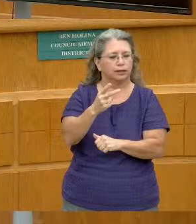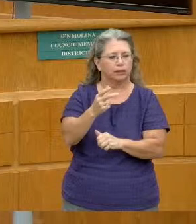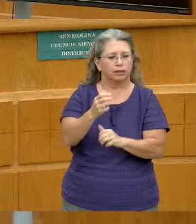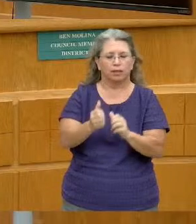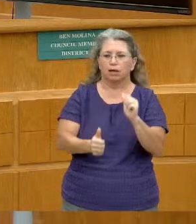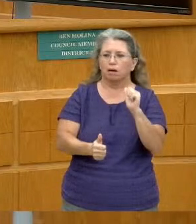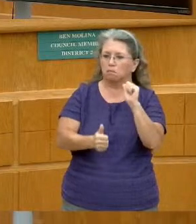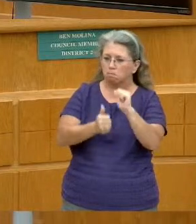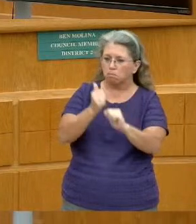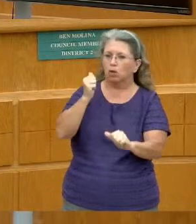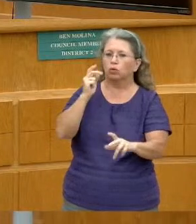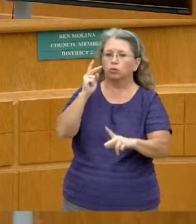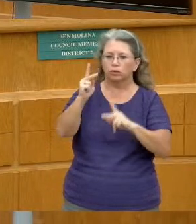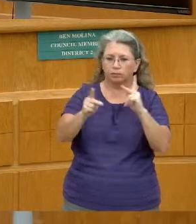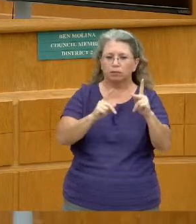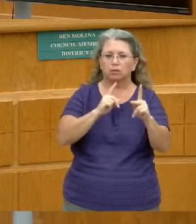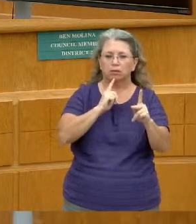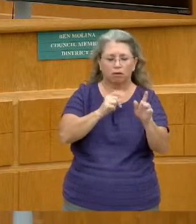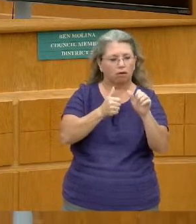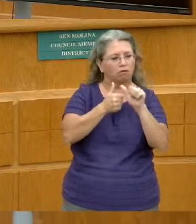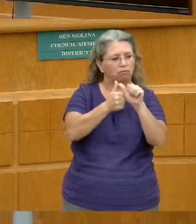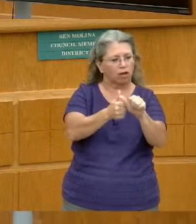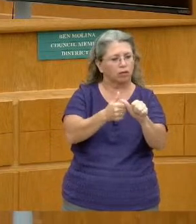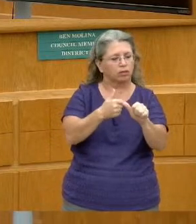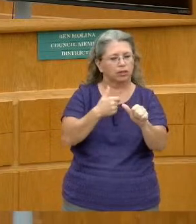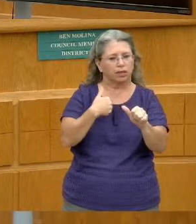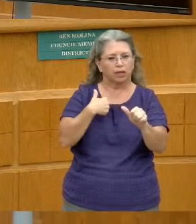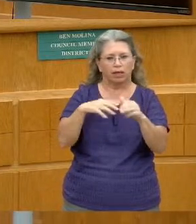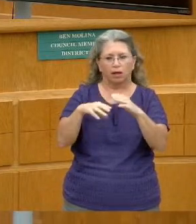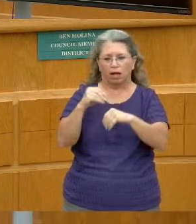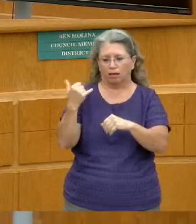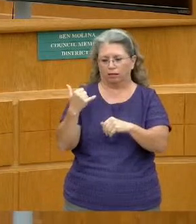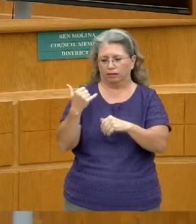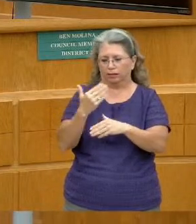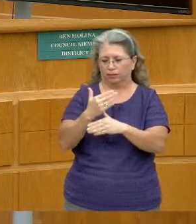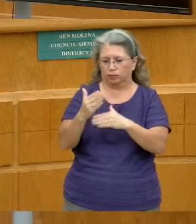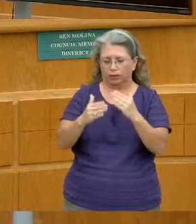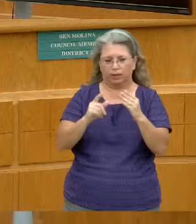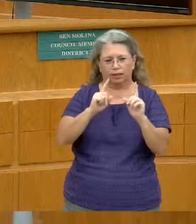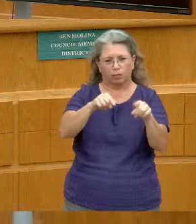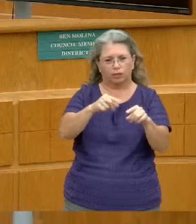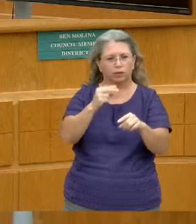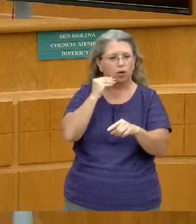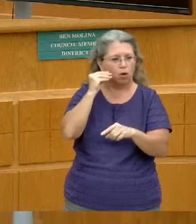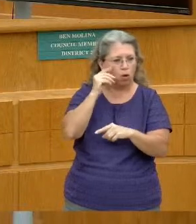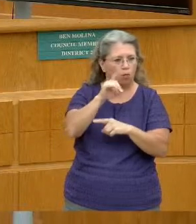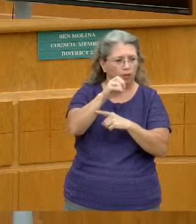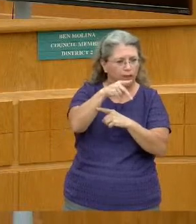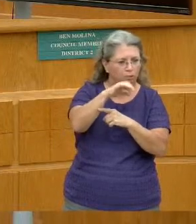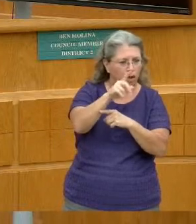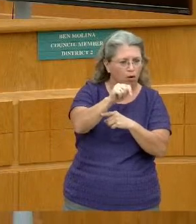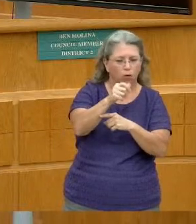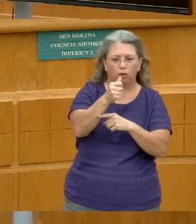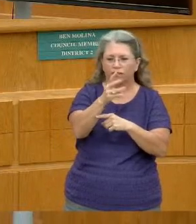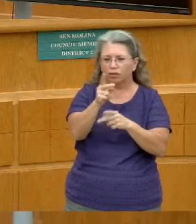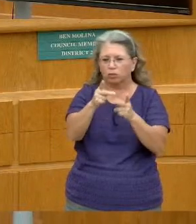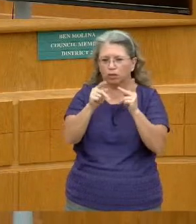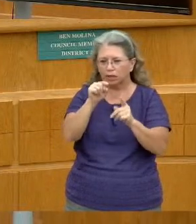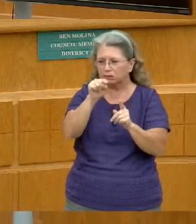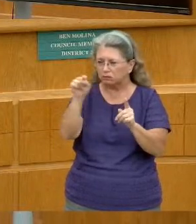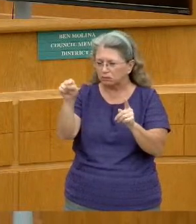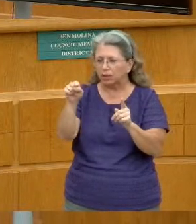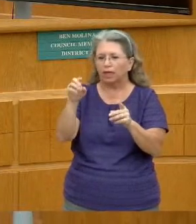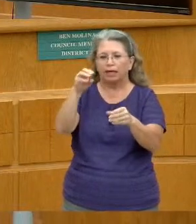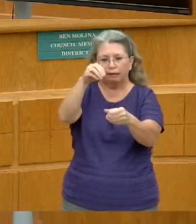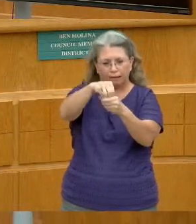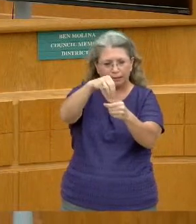majority of people paying attention to them, and as I was out this weekend, I went to Home Depot and several other places, and they, inside the stores